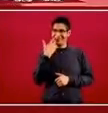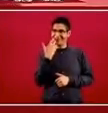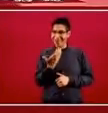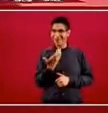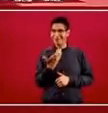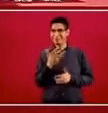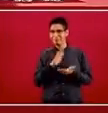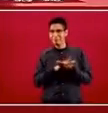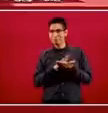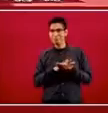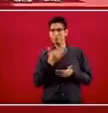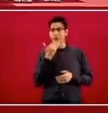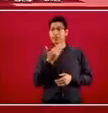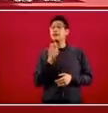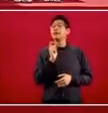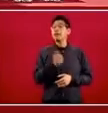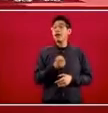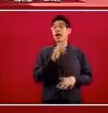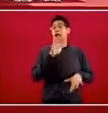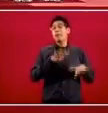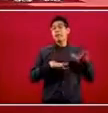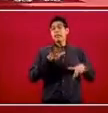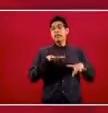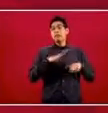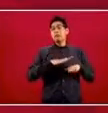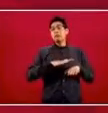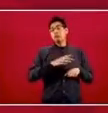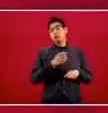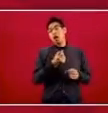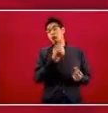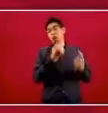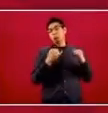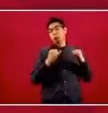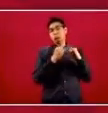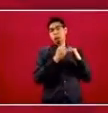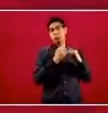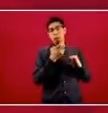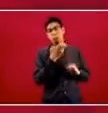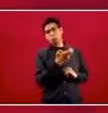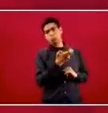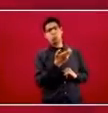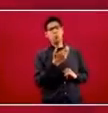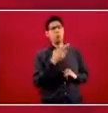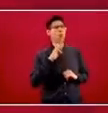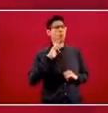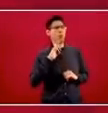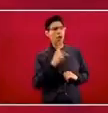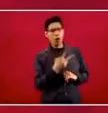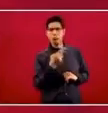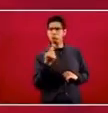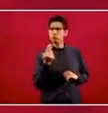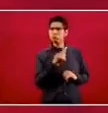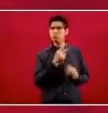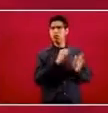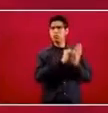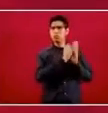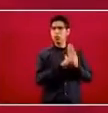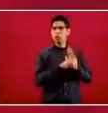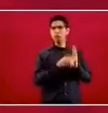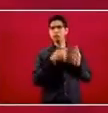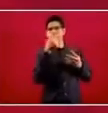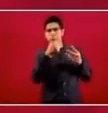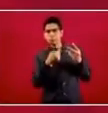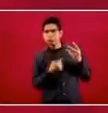very, very productive. Sometimes some institutions have a better or larger